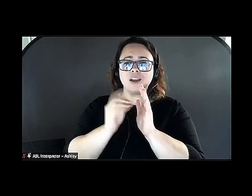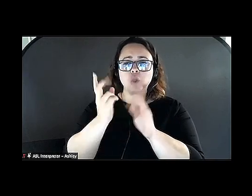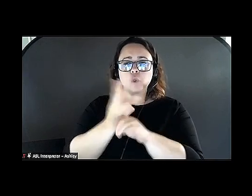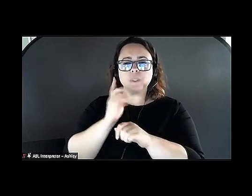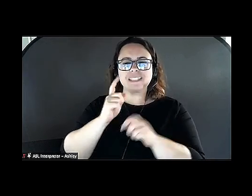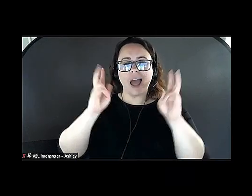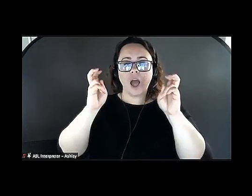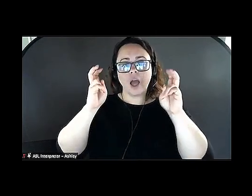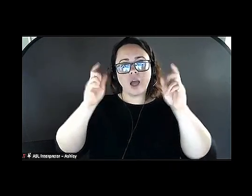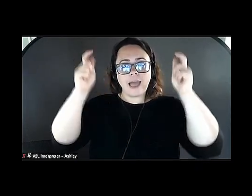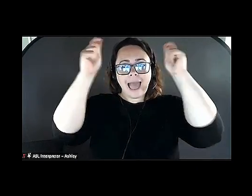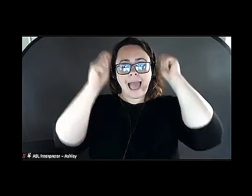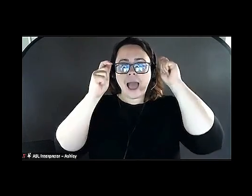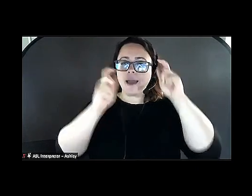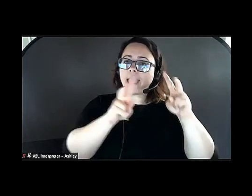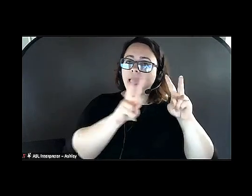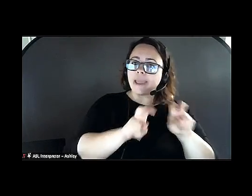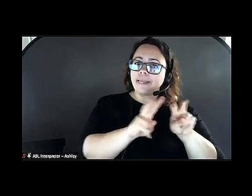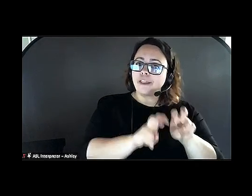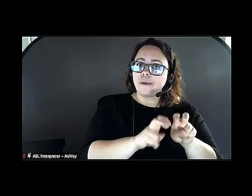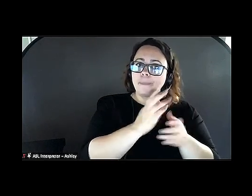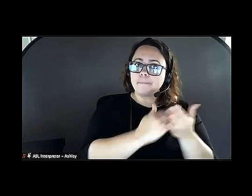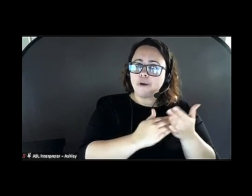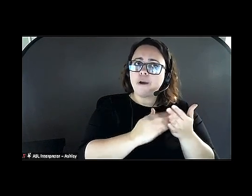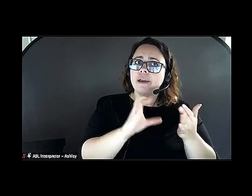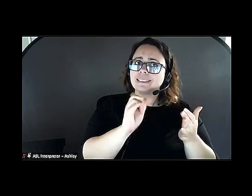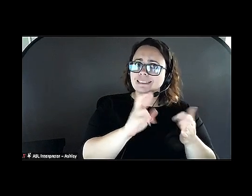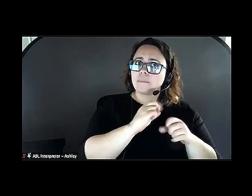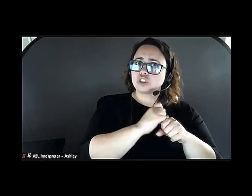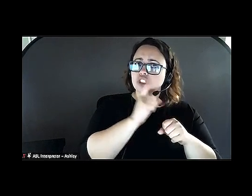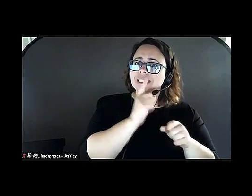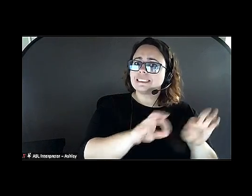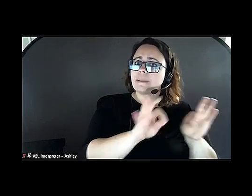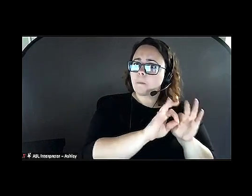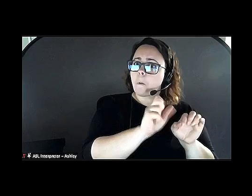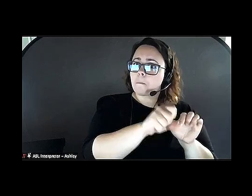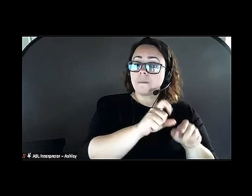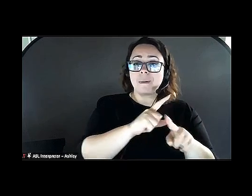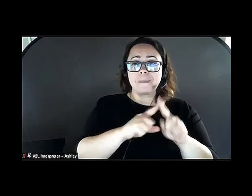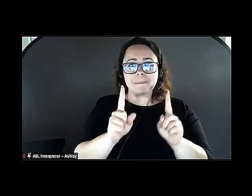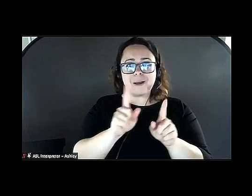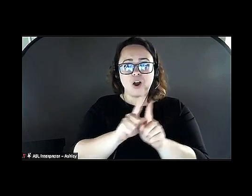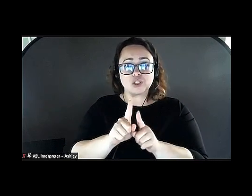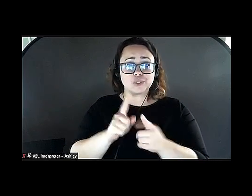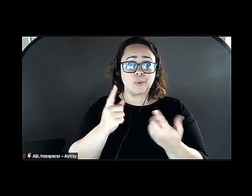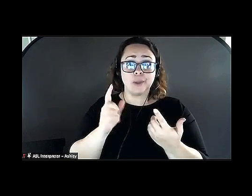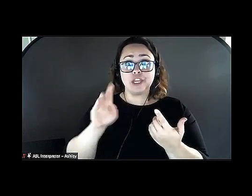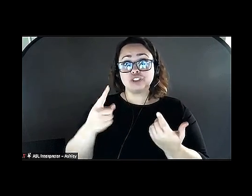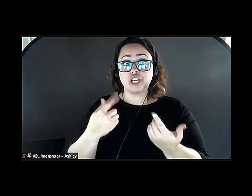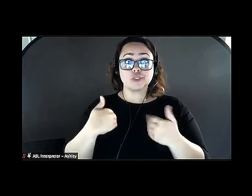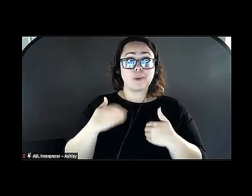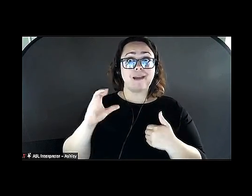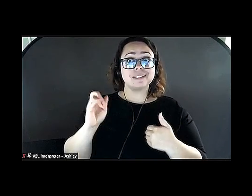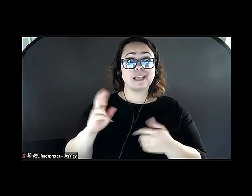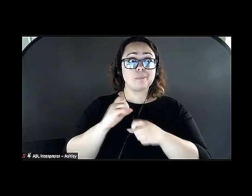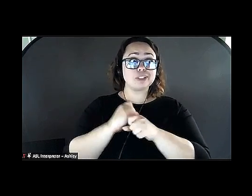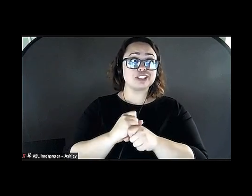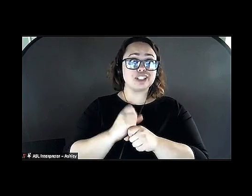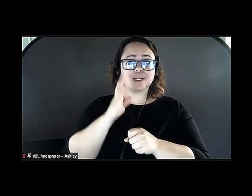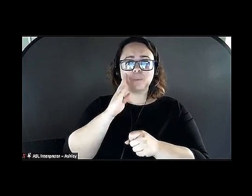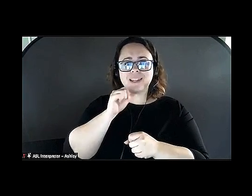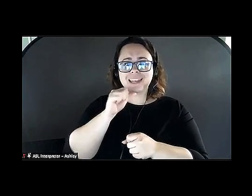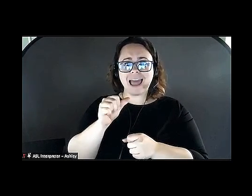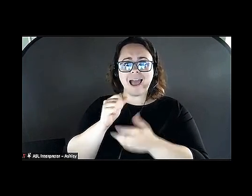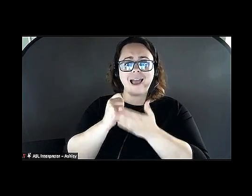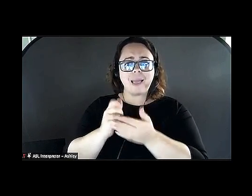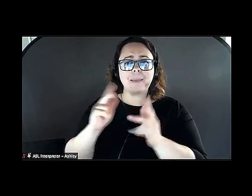On one hand, cybersecurity is important, but cybersecurity for the sake of cybersecurity is not going to bring people along,